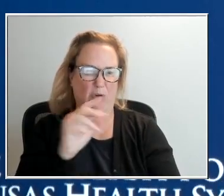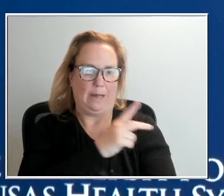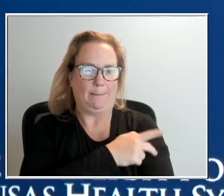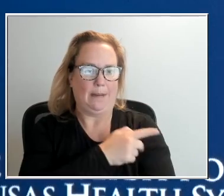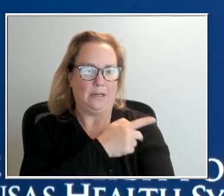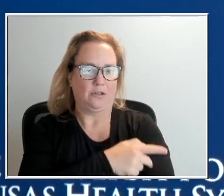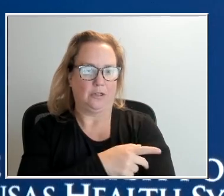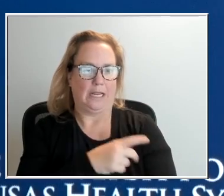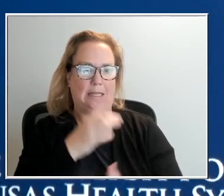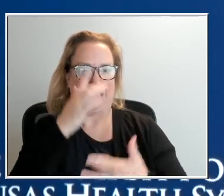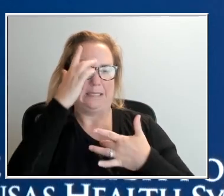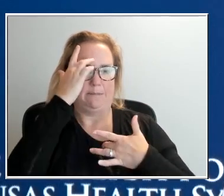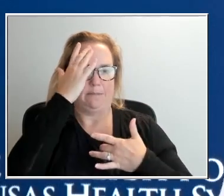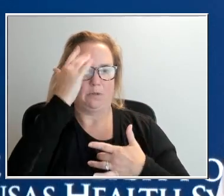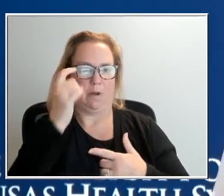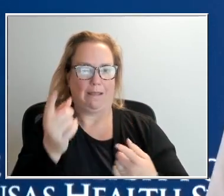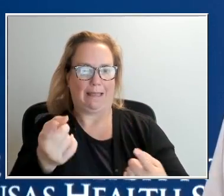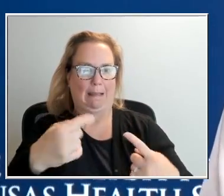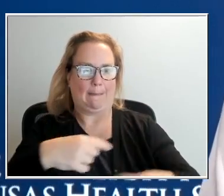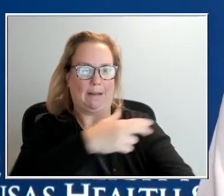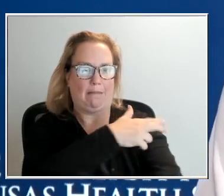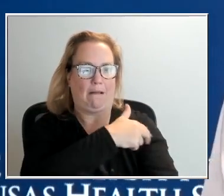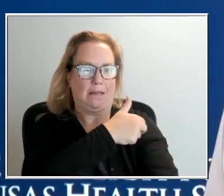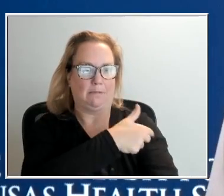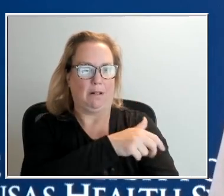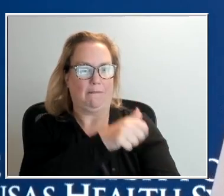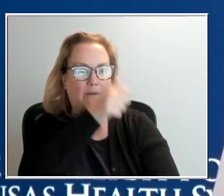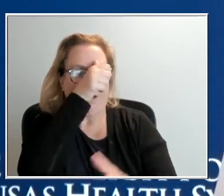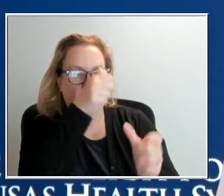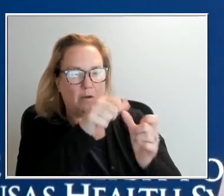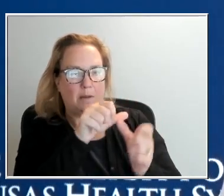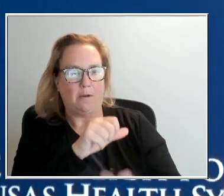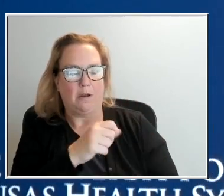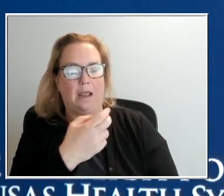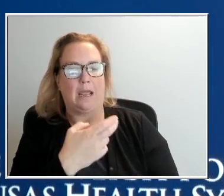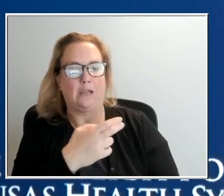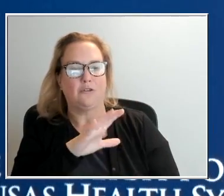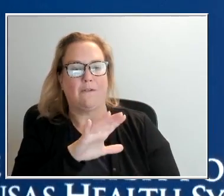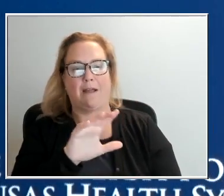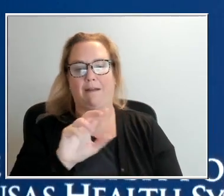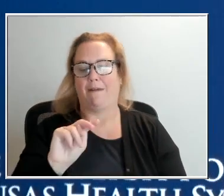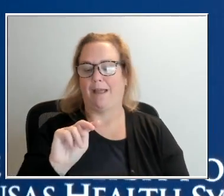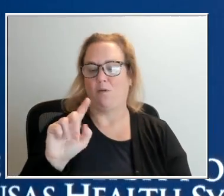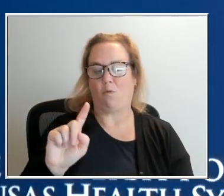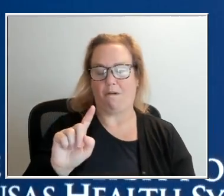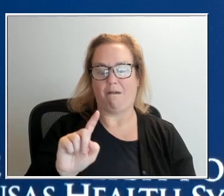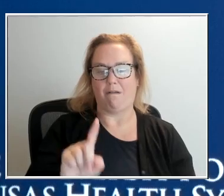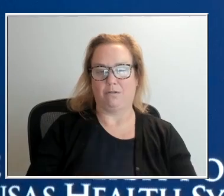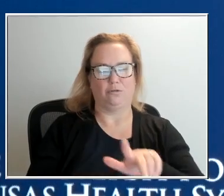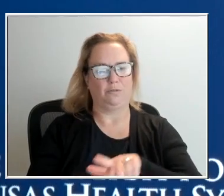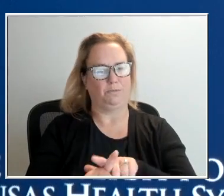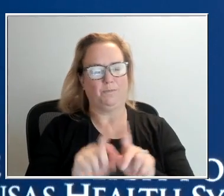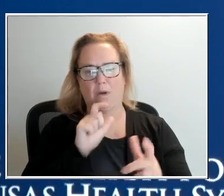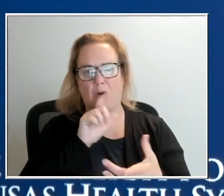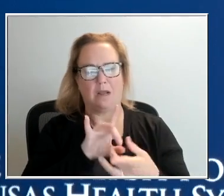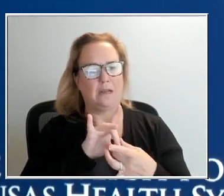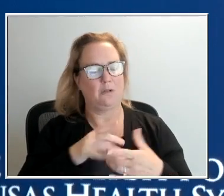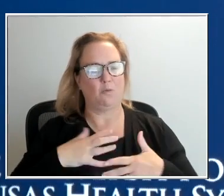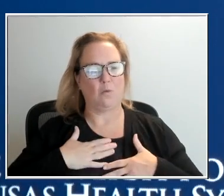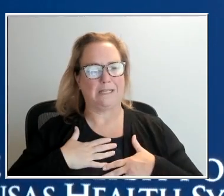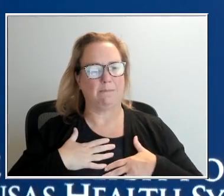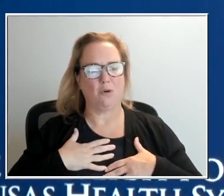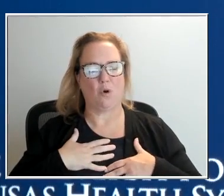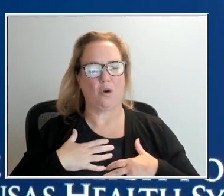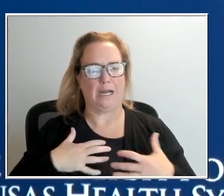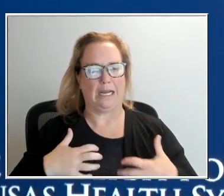presented as well. If you remember, the other cases of H5N1 that have presented really were not dealing with respiratory disease, but a